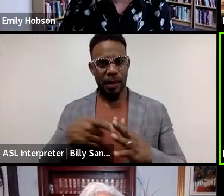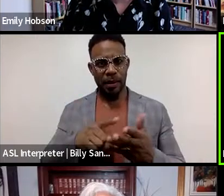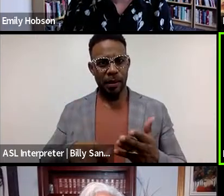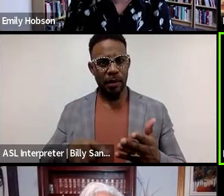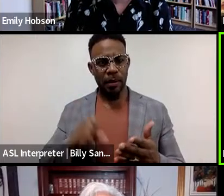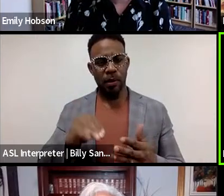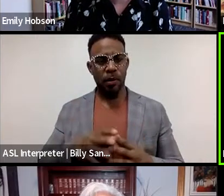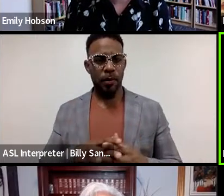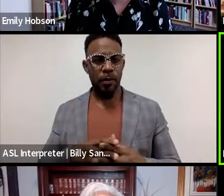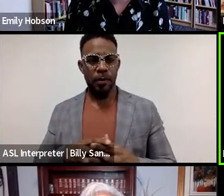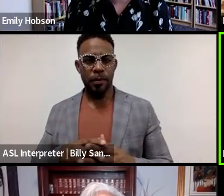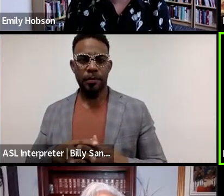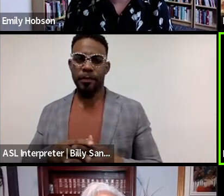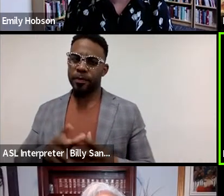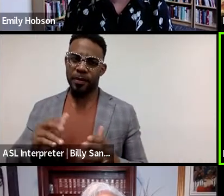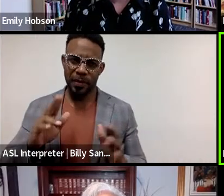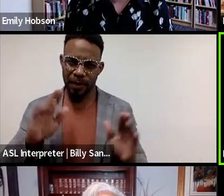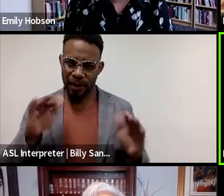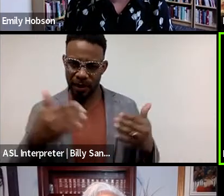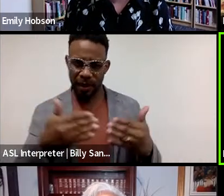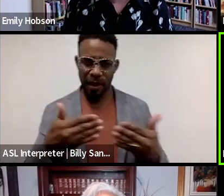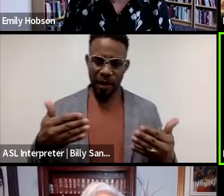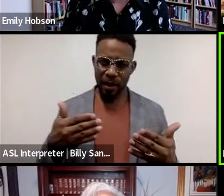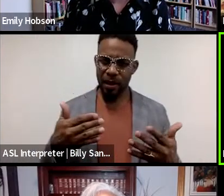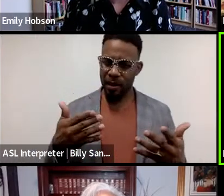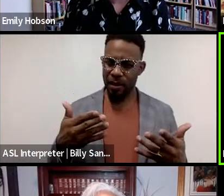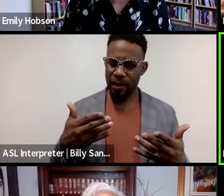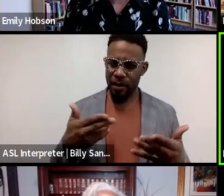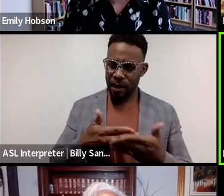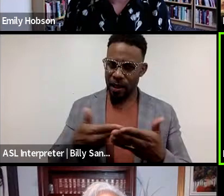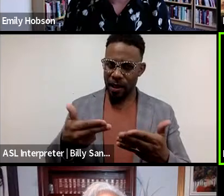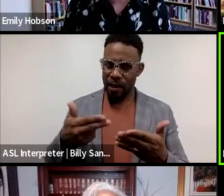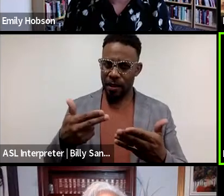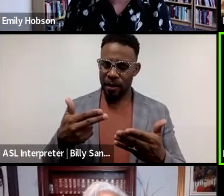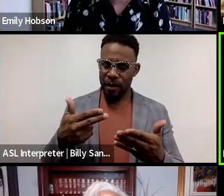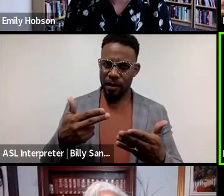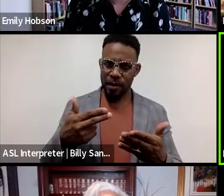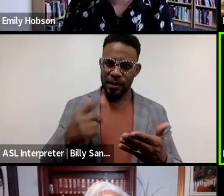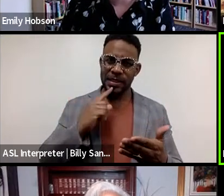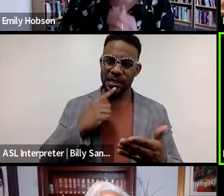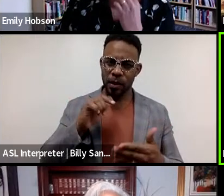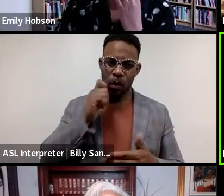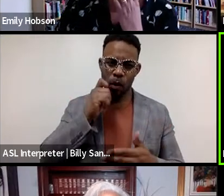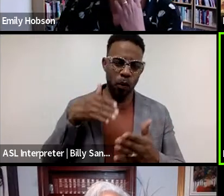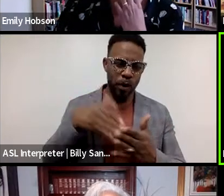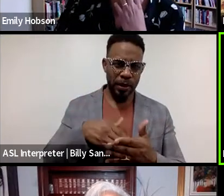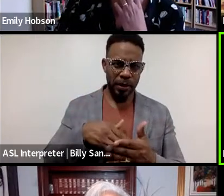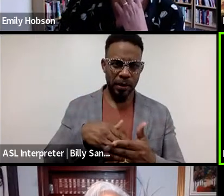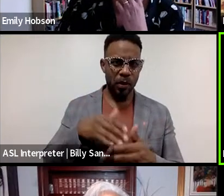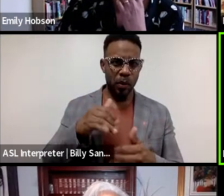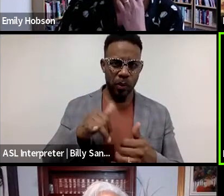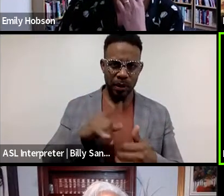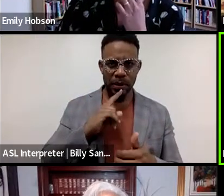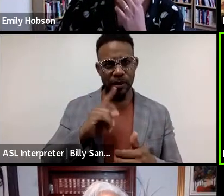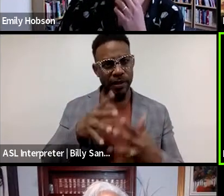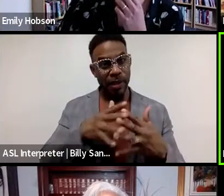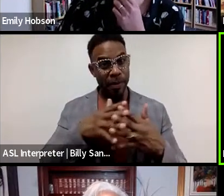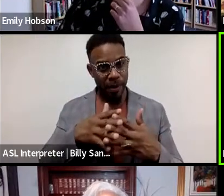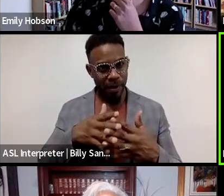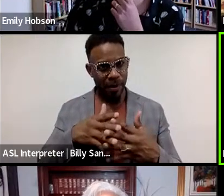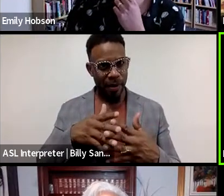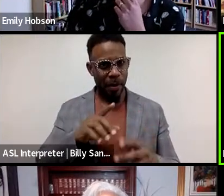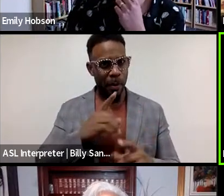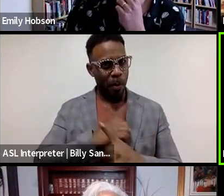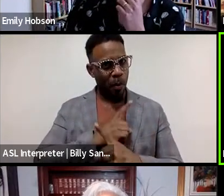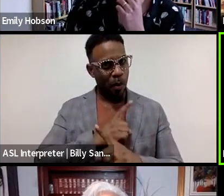So this highlights the potency of racism, which is the American